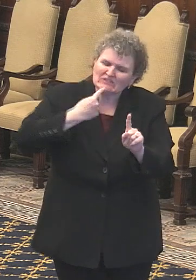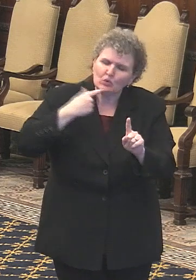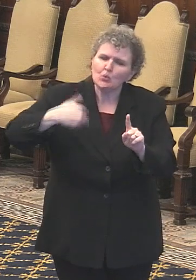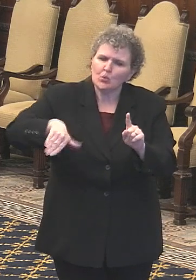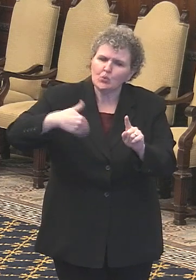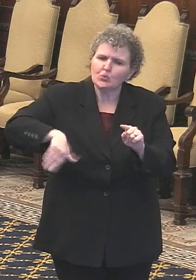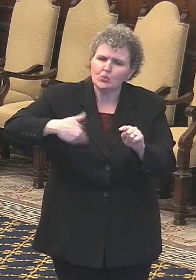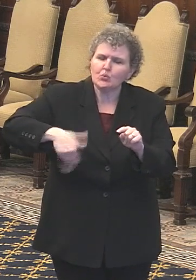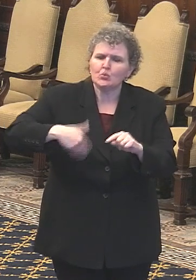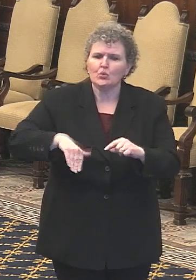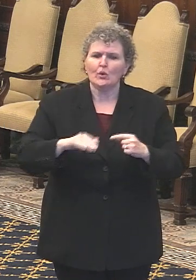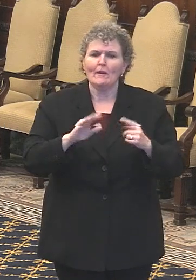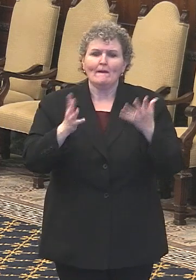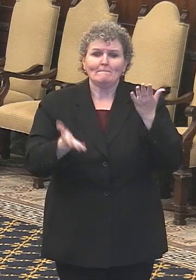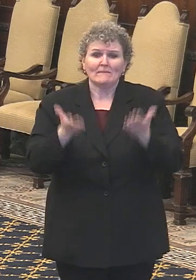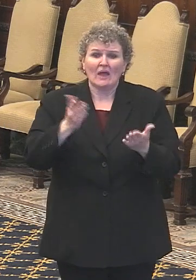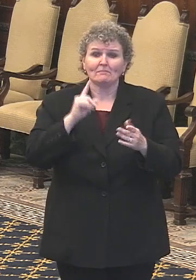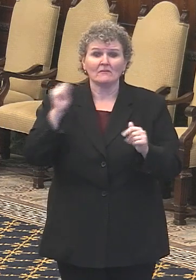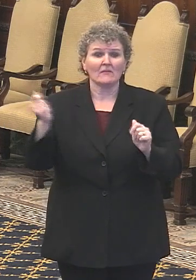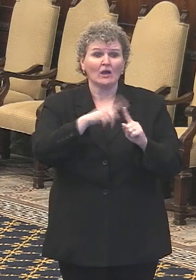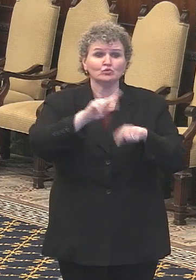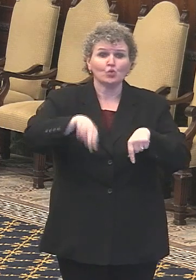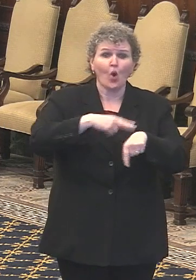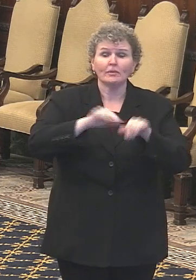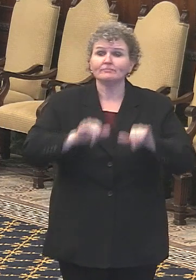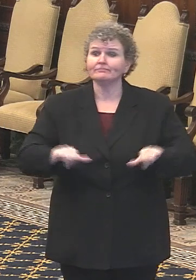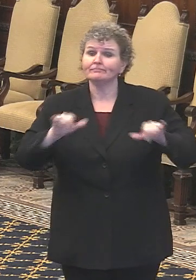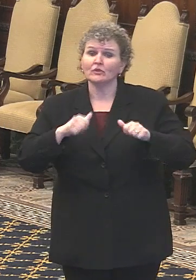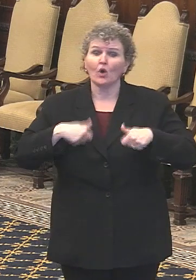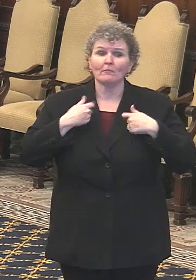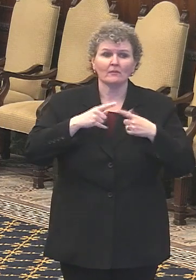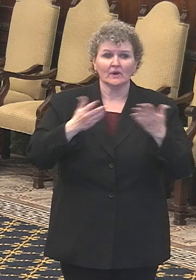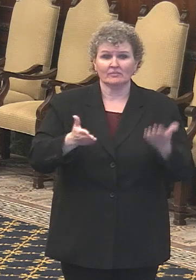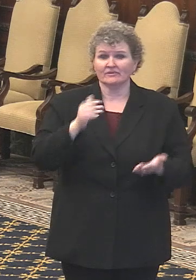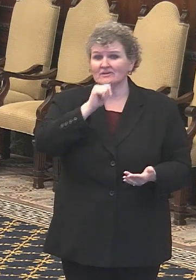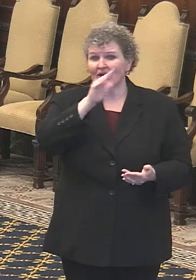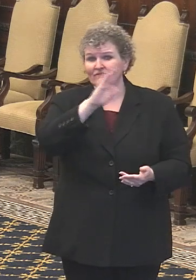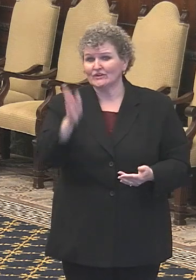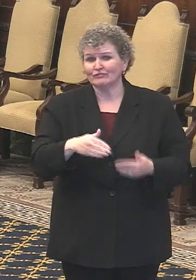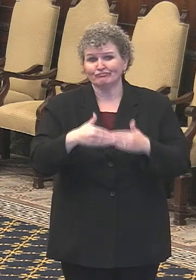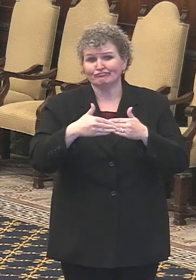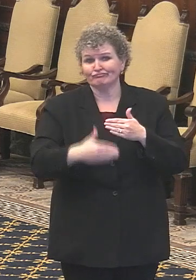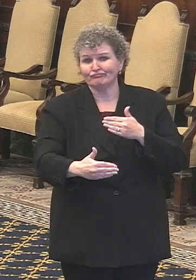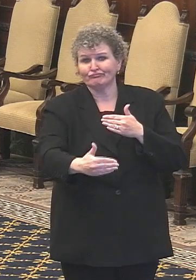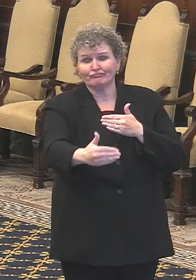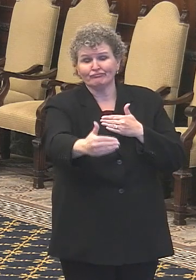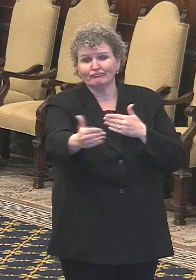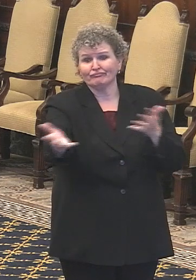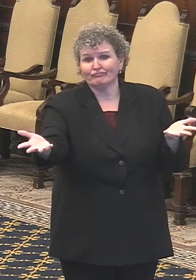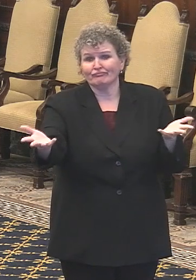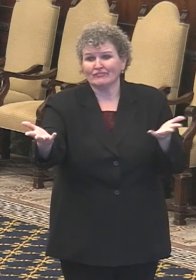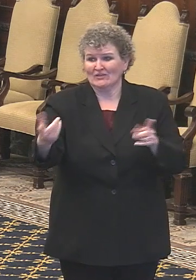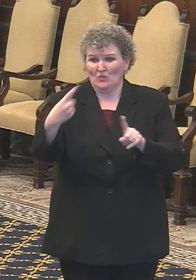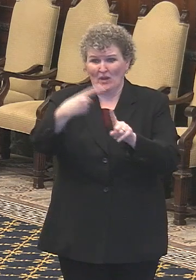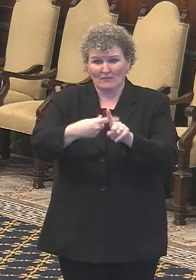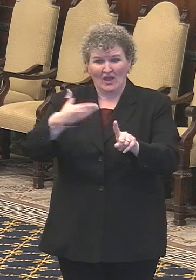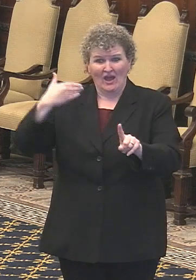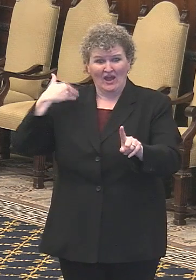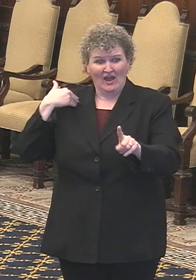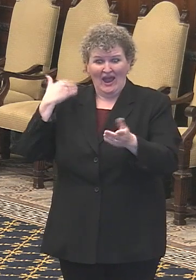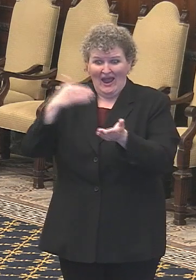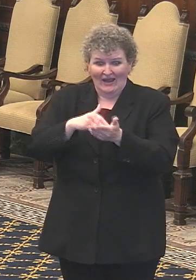were people were more scared in general, because there's plenty of people that do not believe that this is as serious